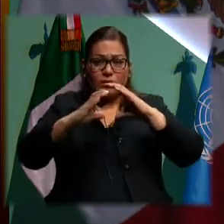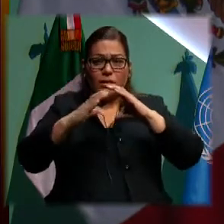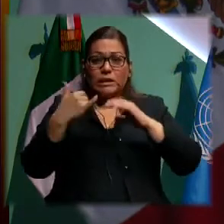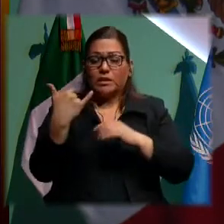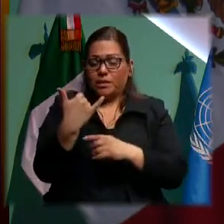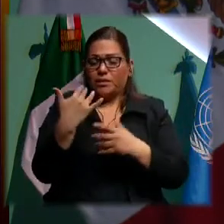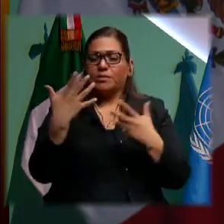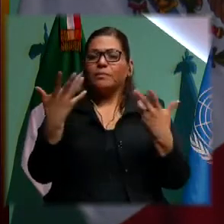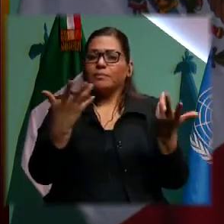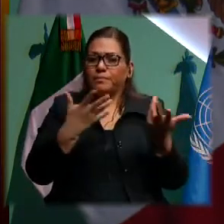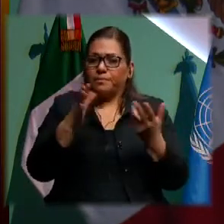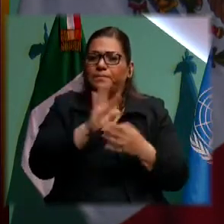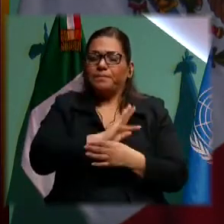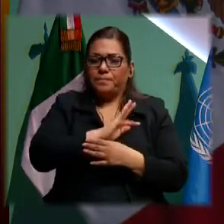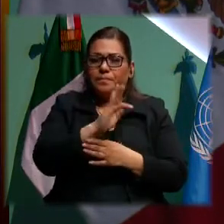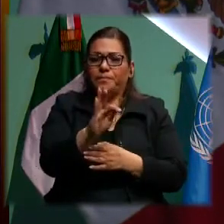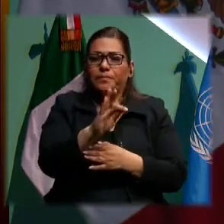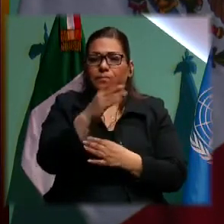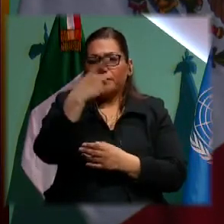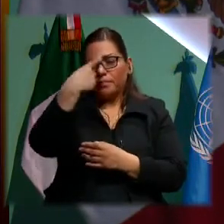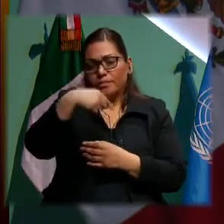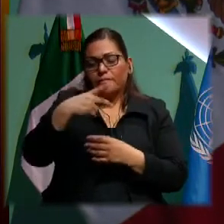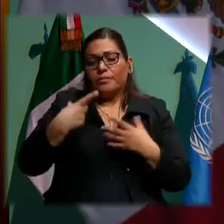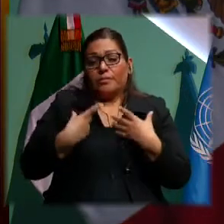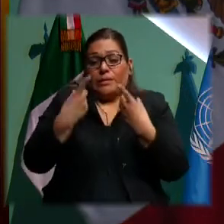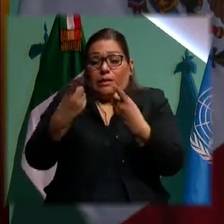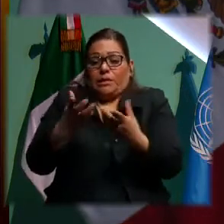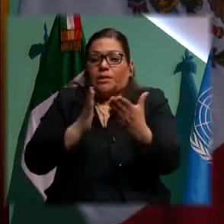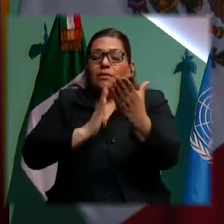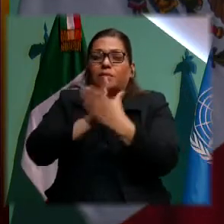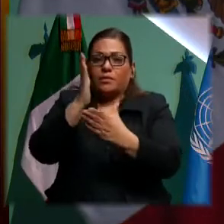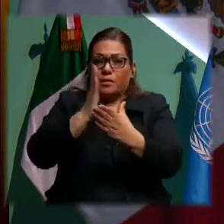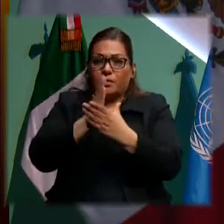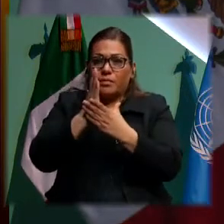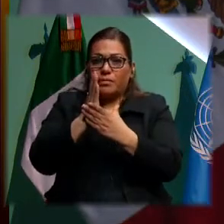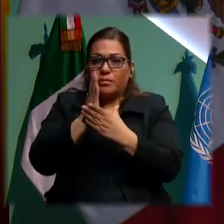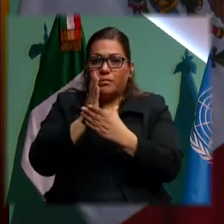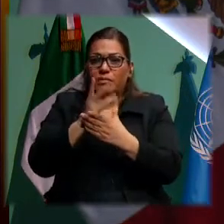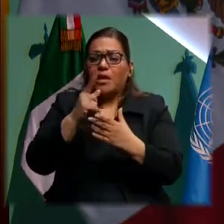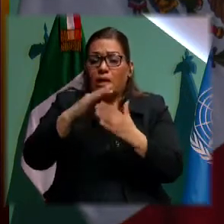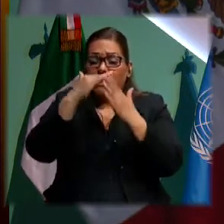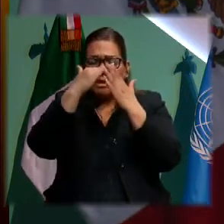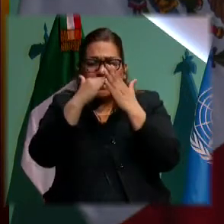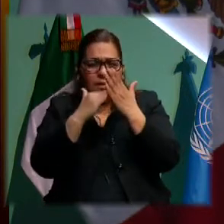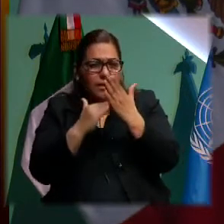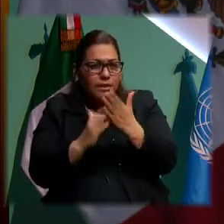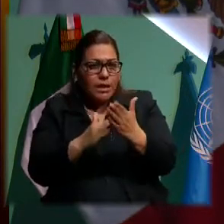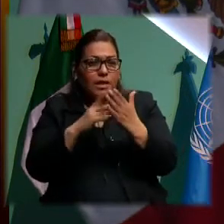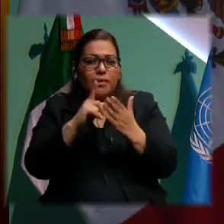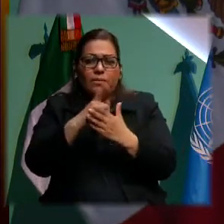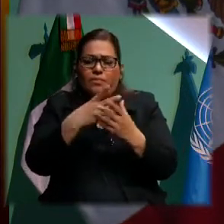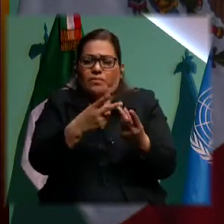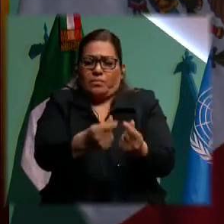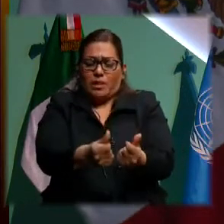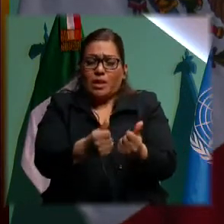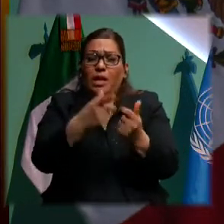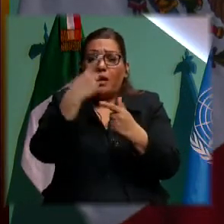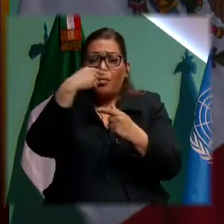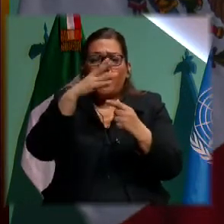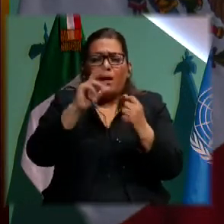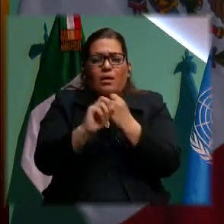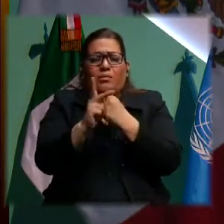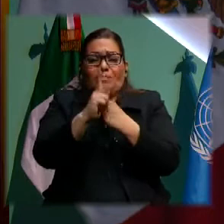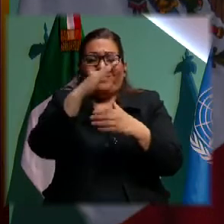universal and affordable access to the internet in the least developed countries by